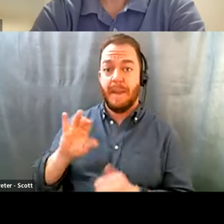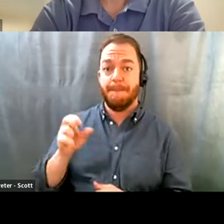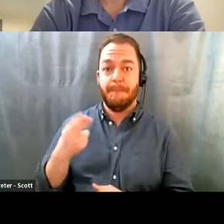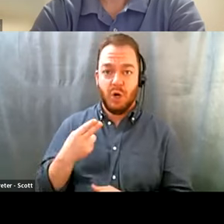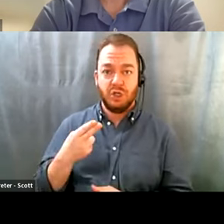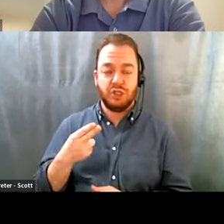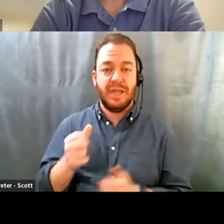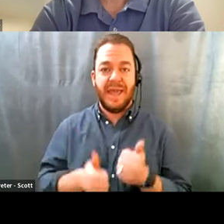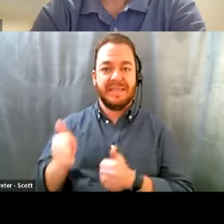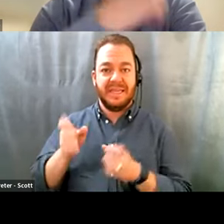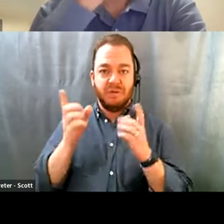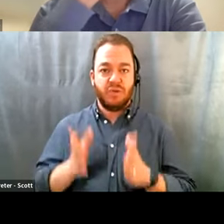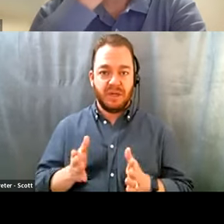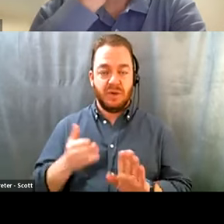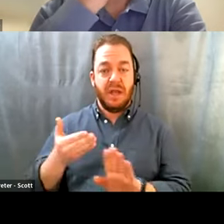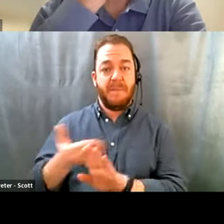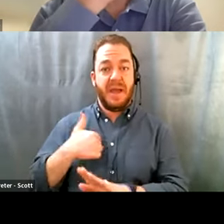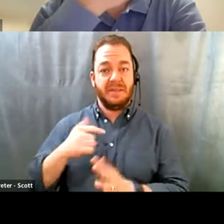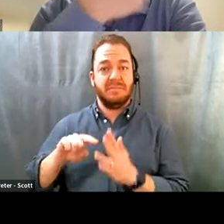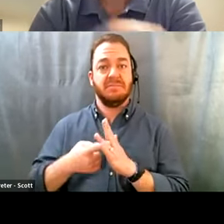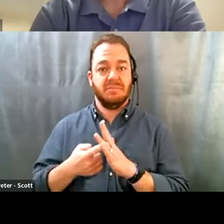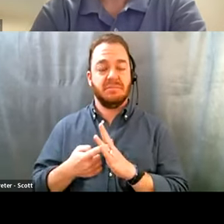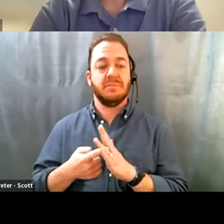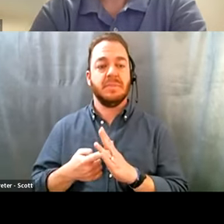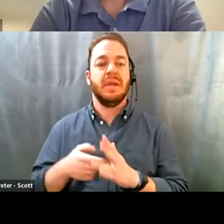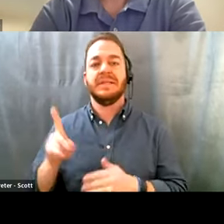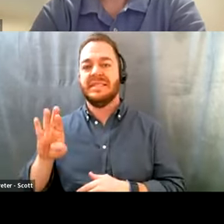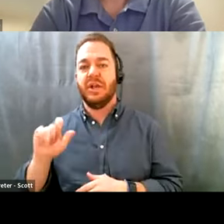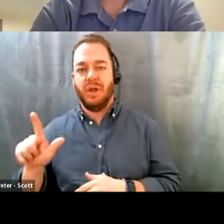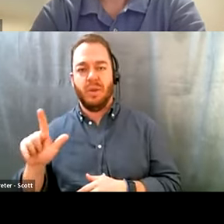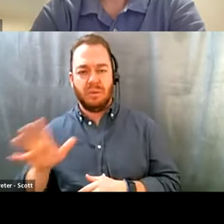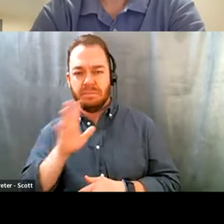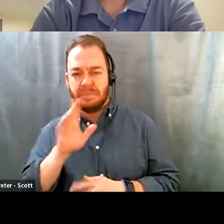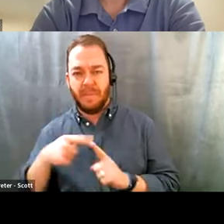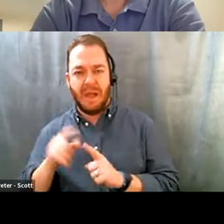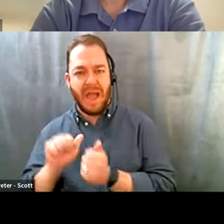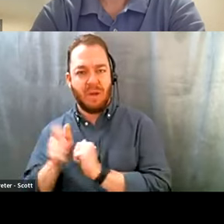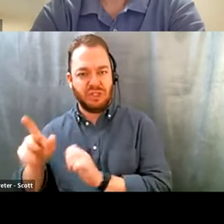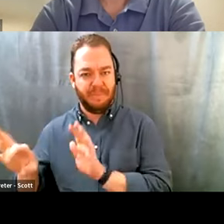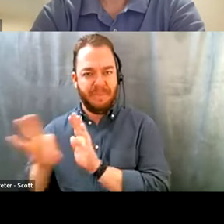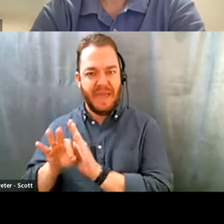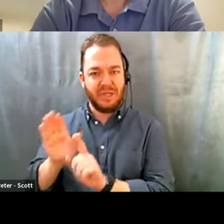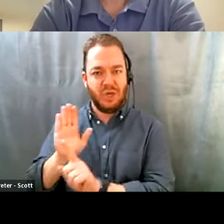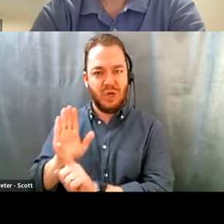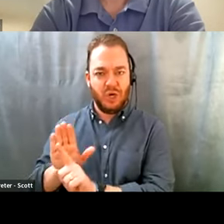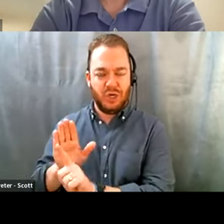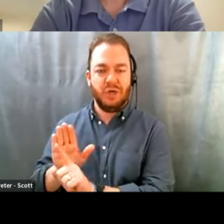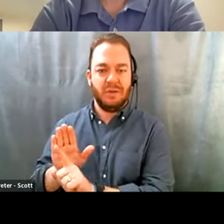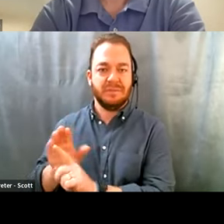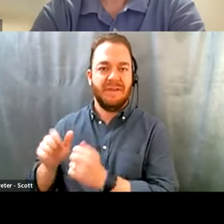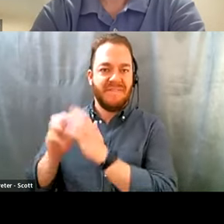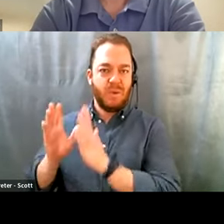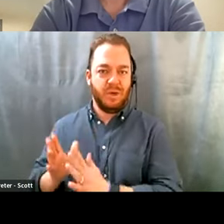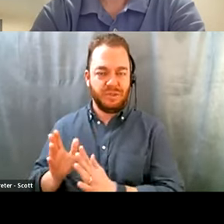as the executive director. And prior to my start, and I'll let Daryl speak about how she hand selected her her founders.